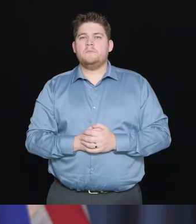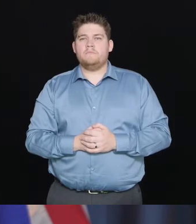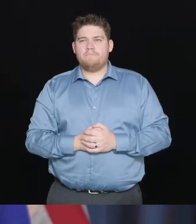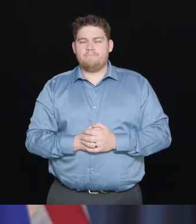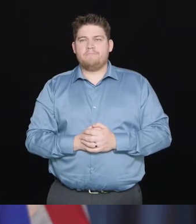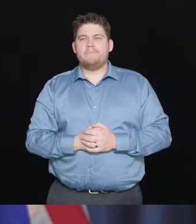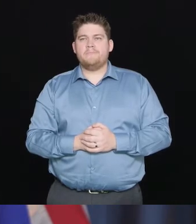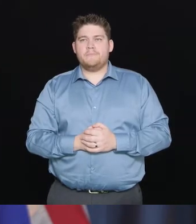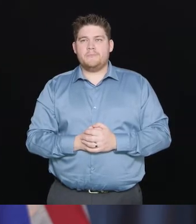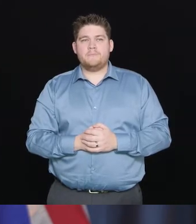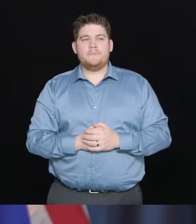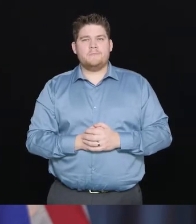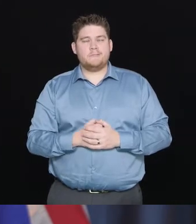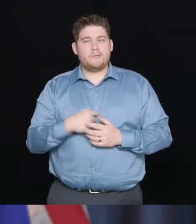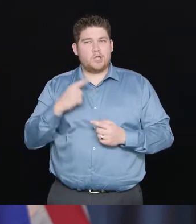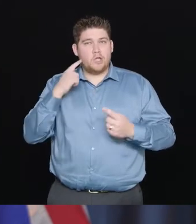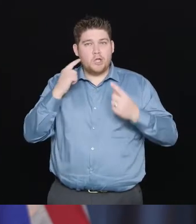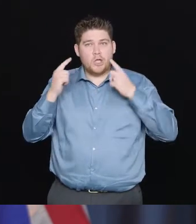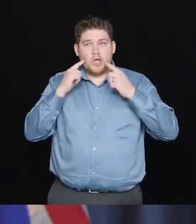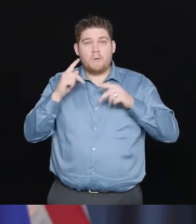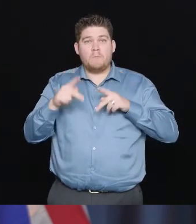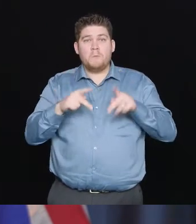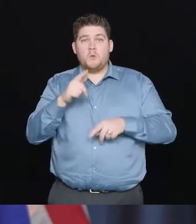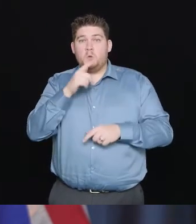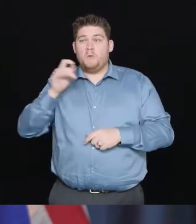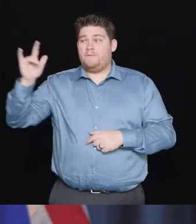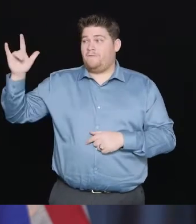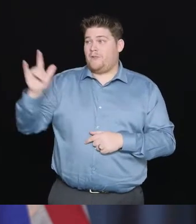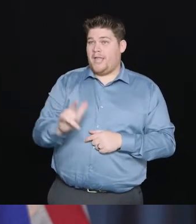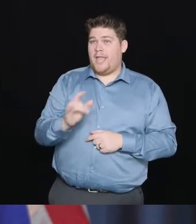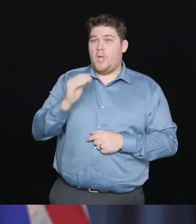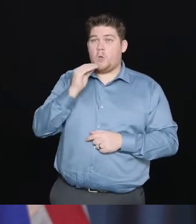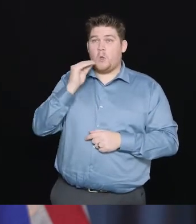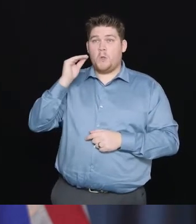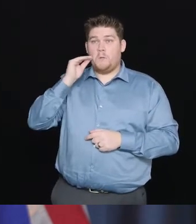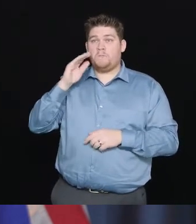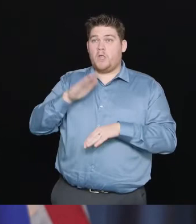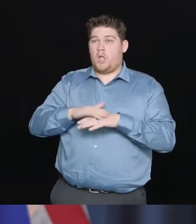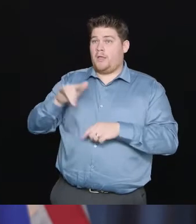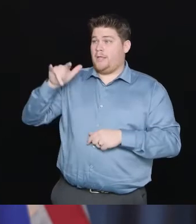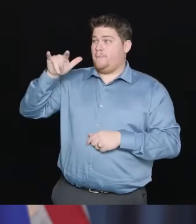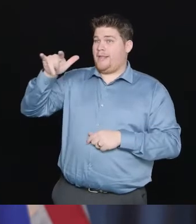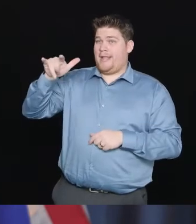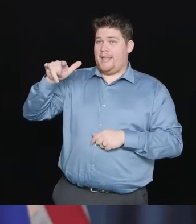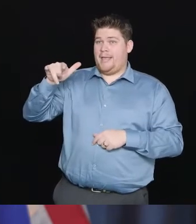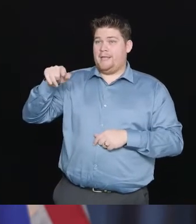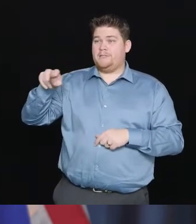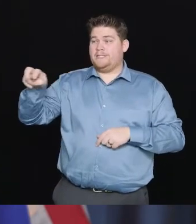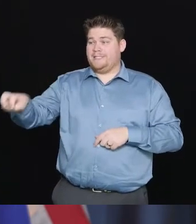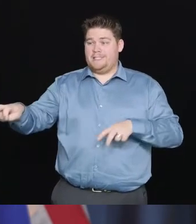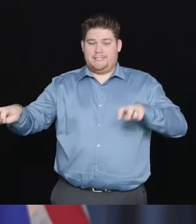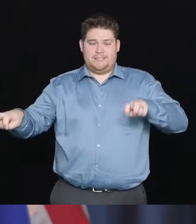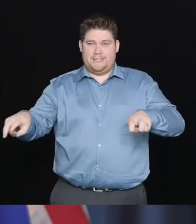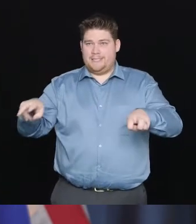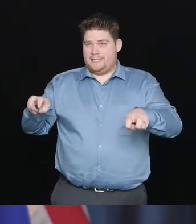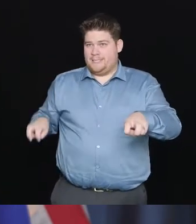Yes, we've had lots of issues about talking about who gets on an airplane, who gets off an airplane, how it's all